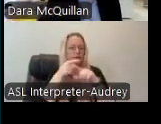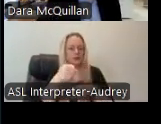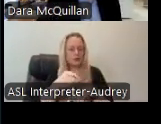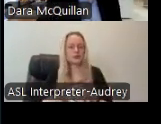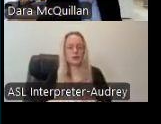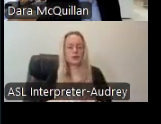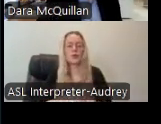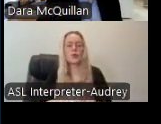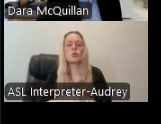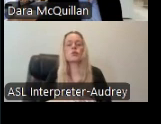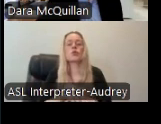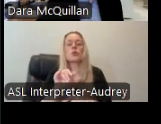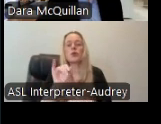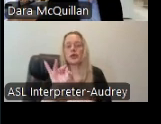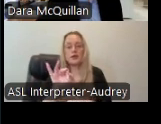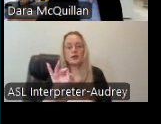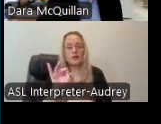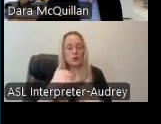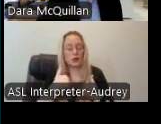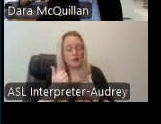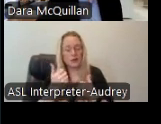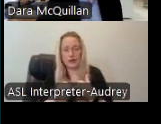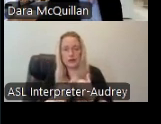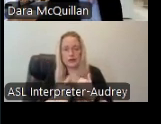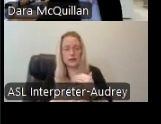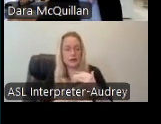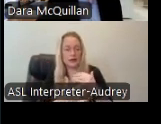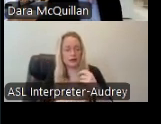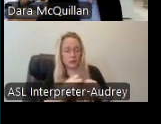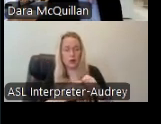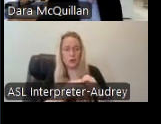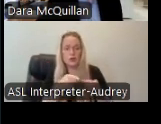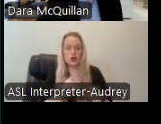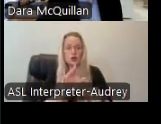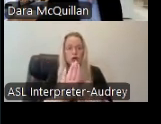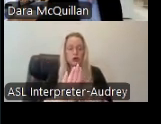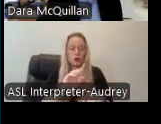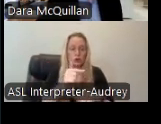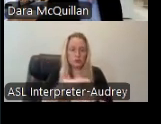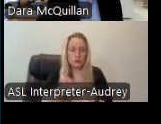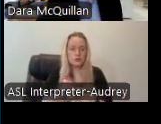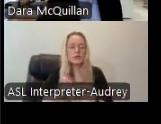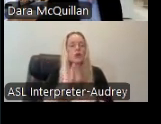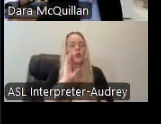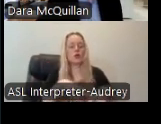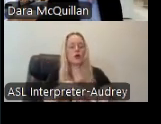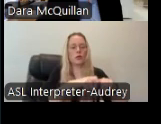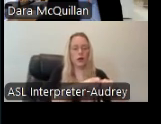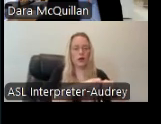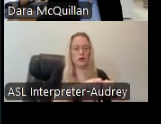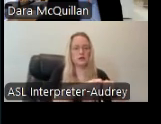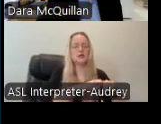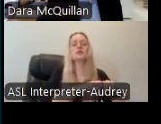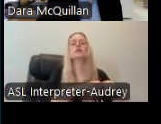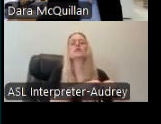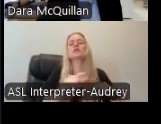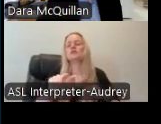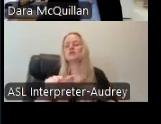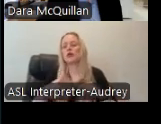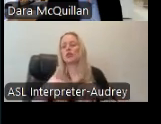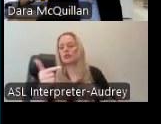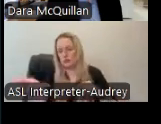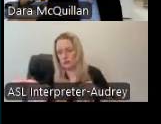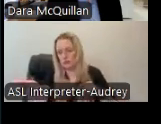before, if you experience technical issues during your testimony, we will pause and move on to the next speaker to allow